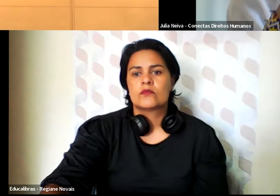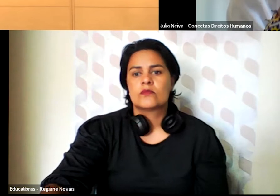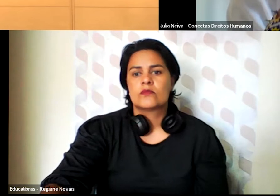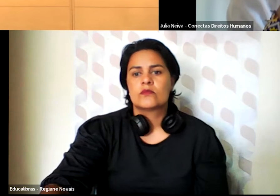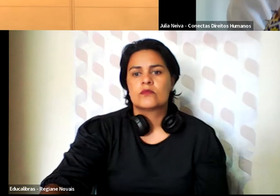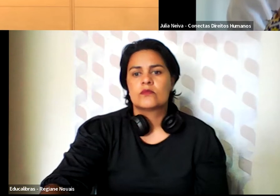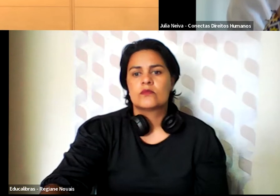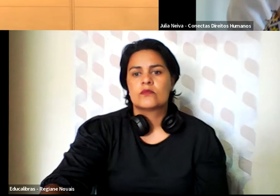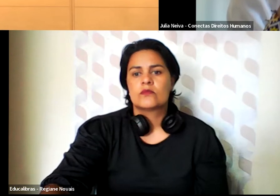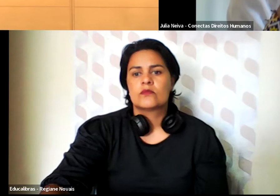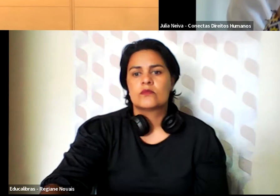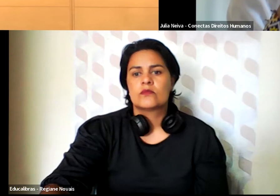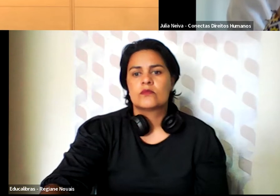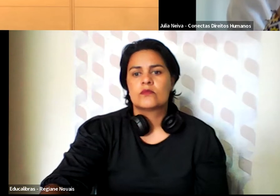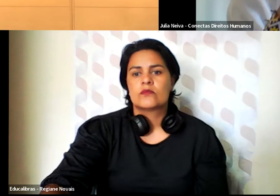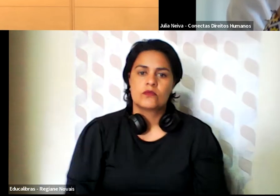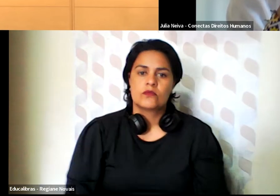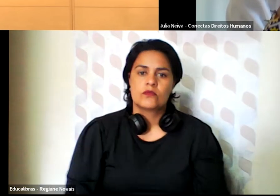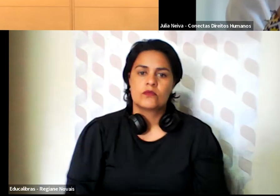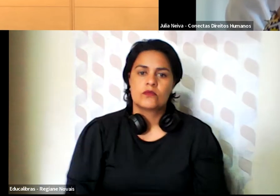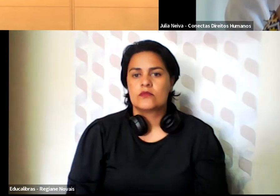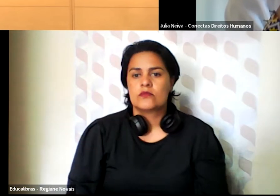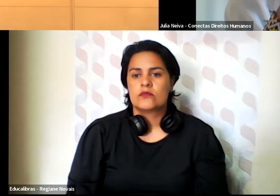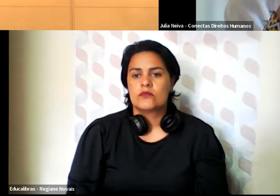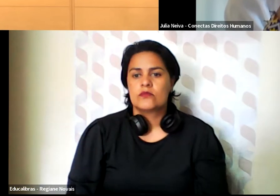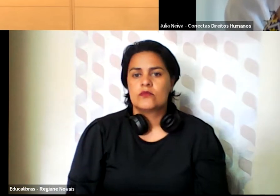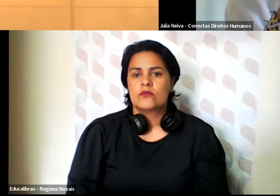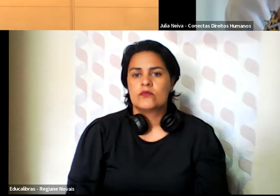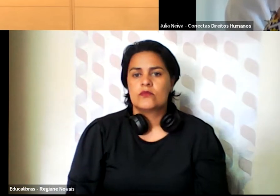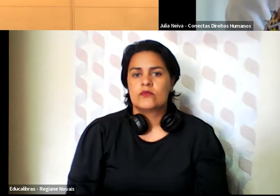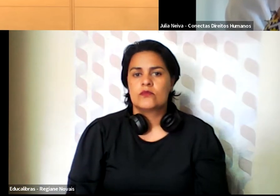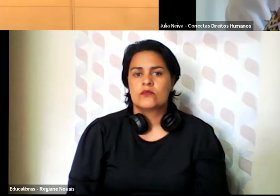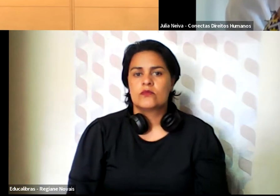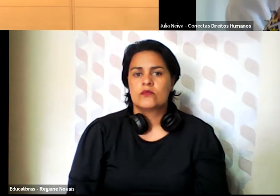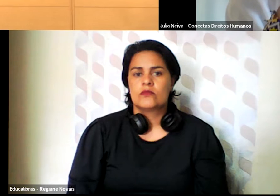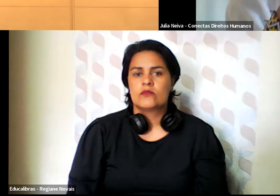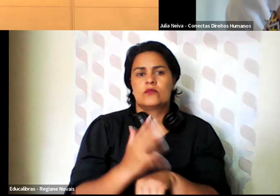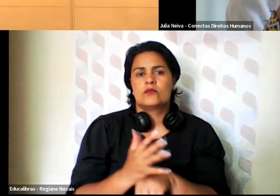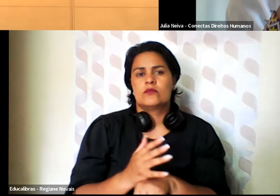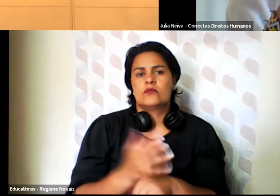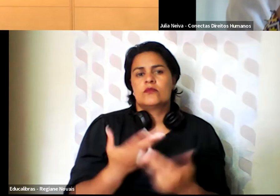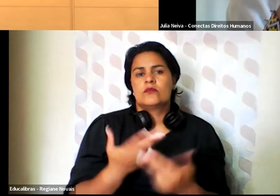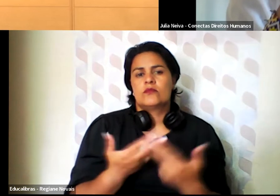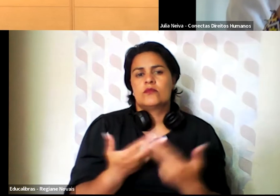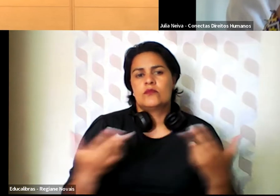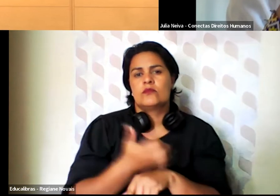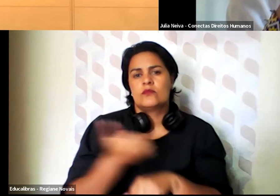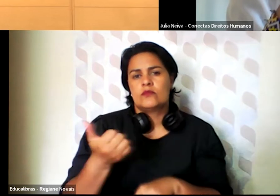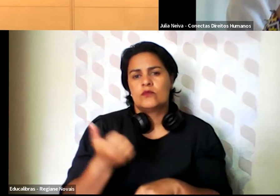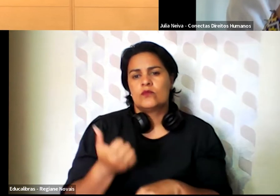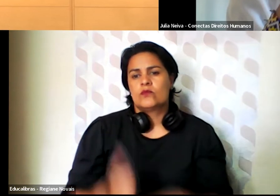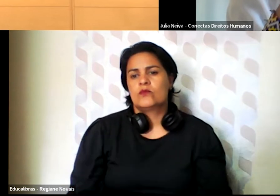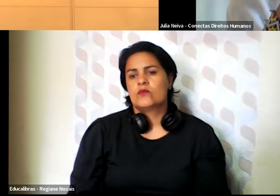improve practices and constantly reinvent itself? It could be in its own functioning or in how it exceeds